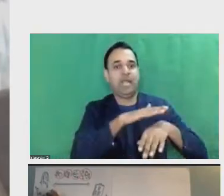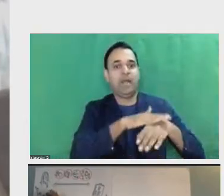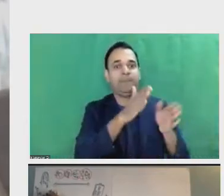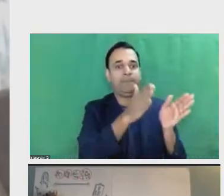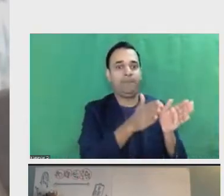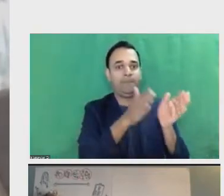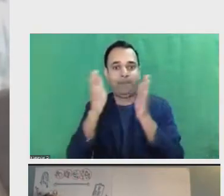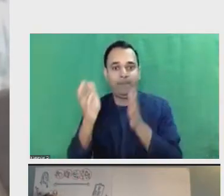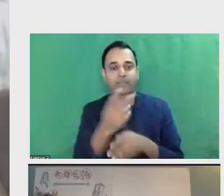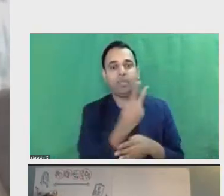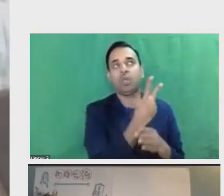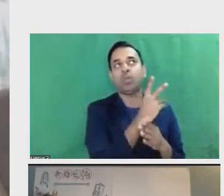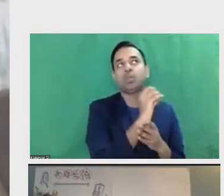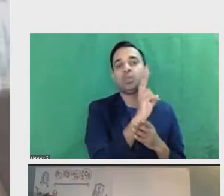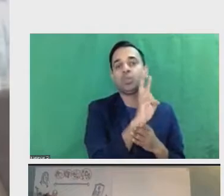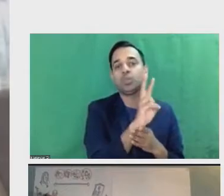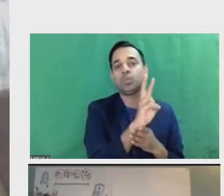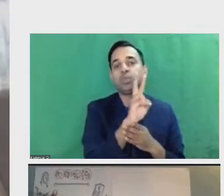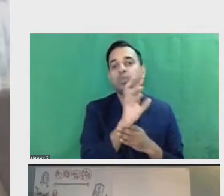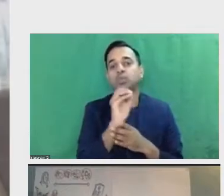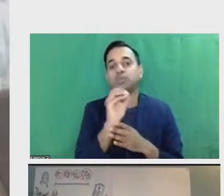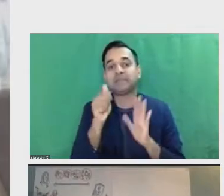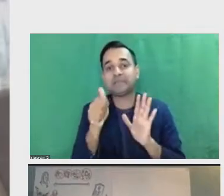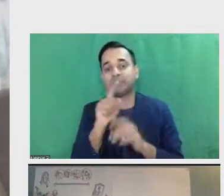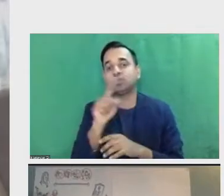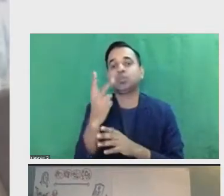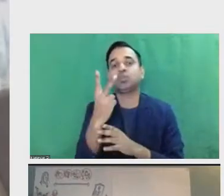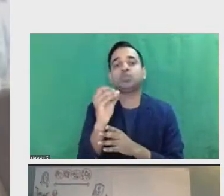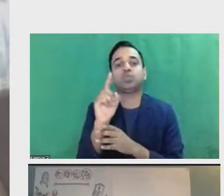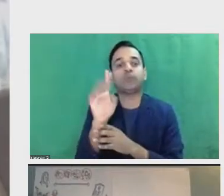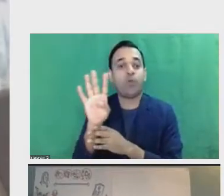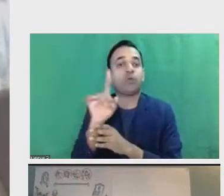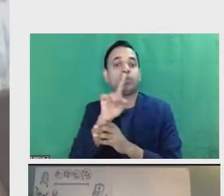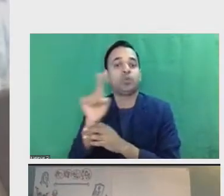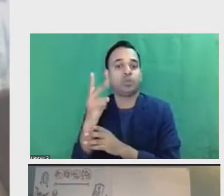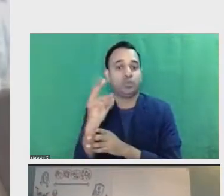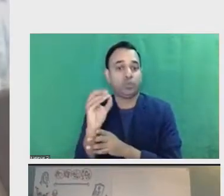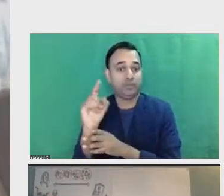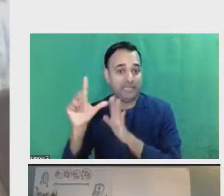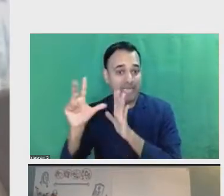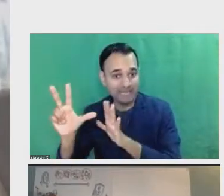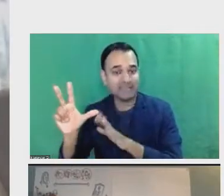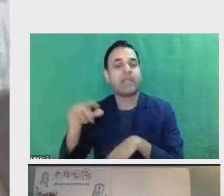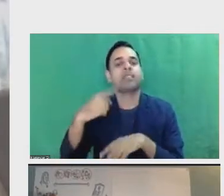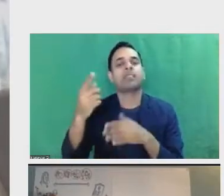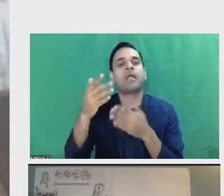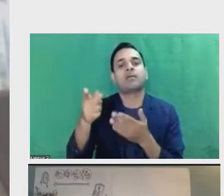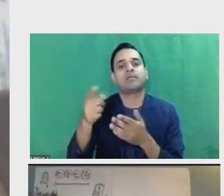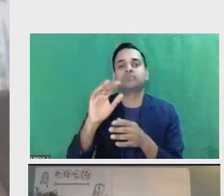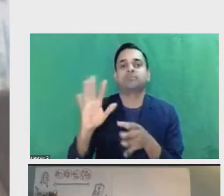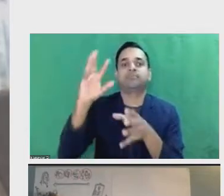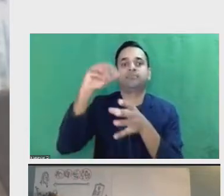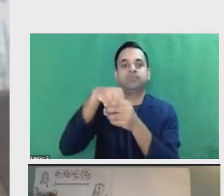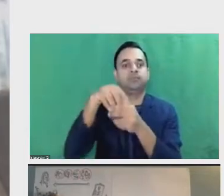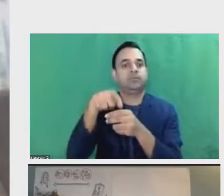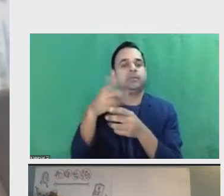a member of the advisory panel for the UNDP's 2016 Human Development Report for Latin America and the